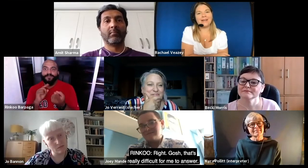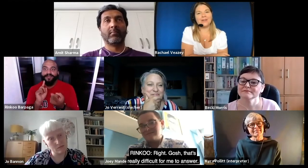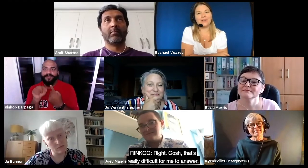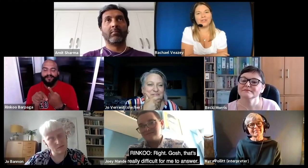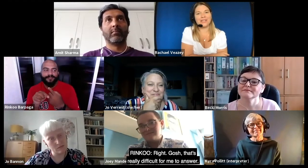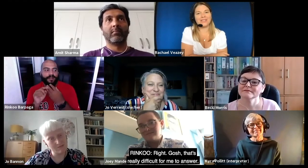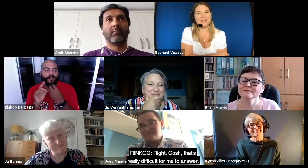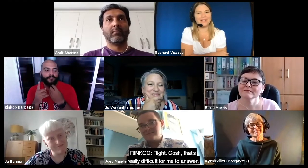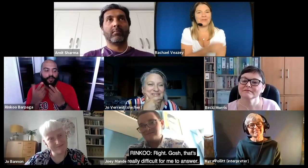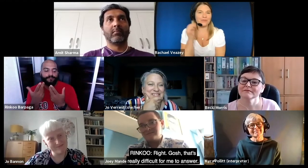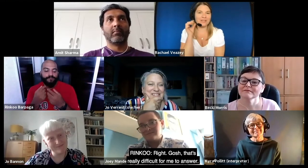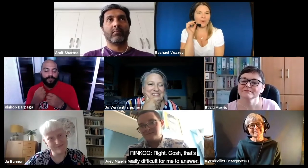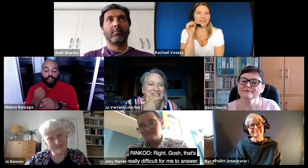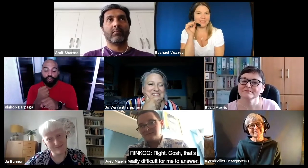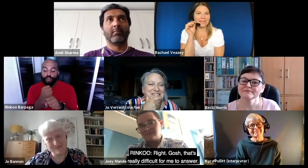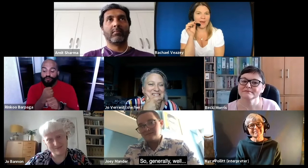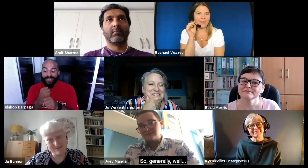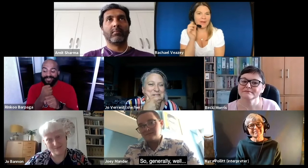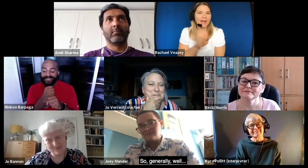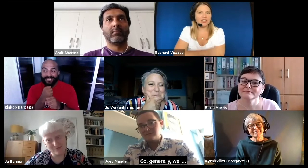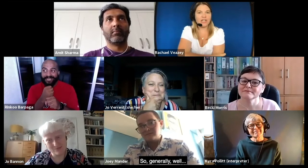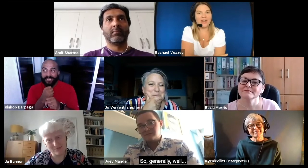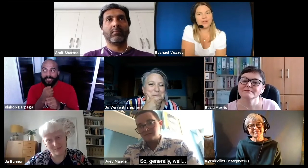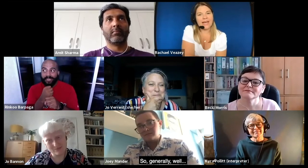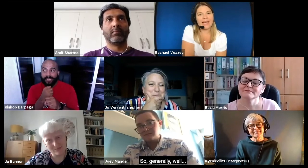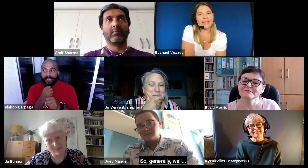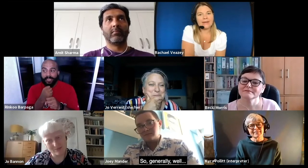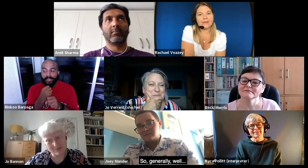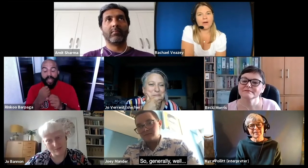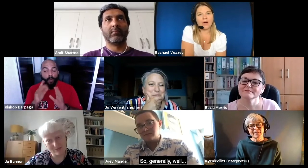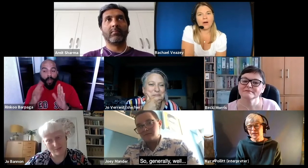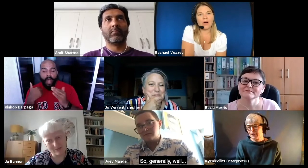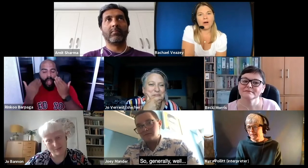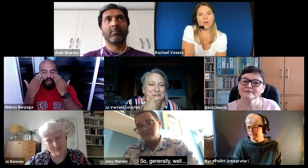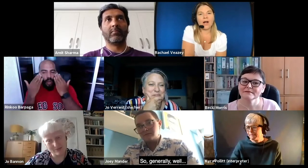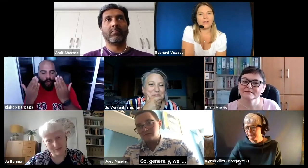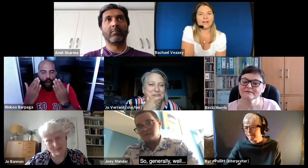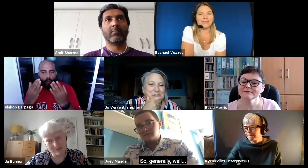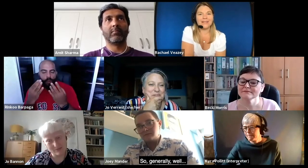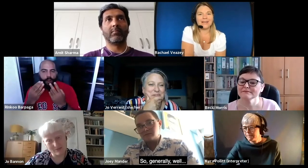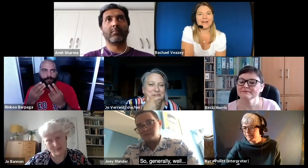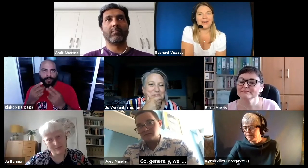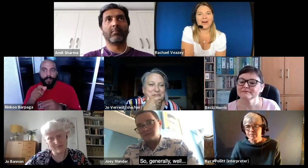Right. Oh gosh, that's really difficult for me to answer. So generally, well,